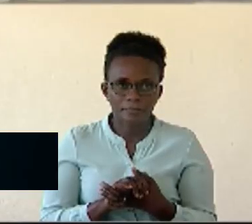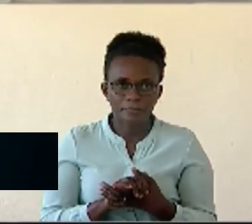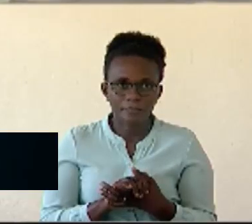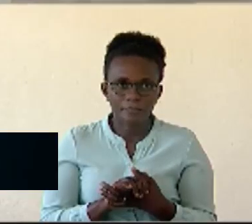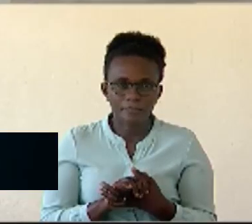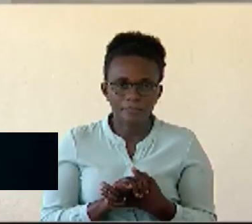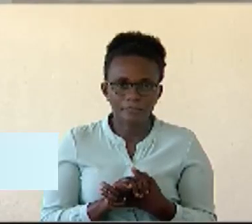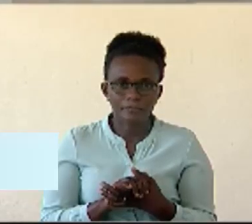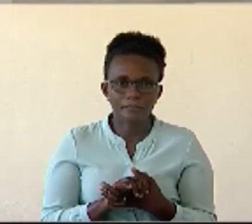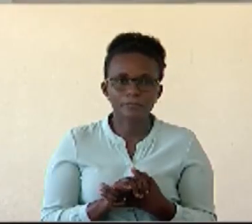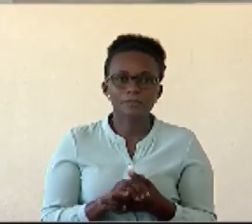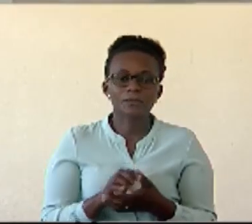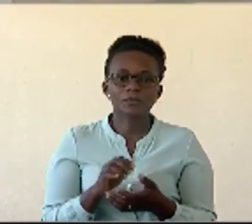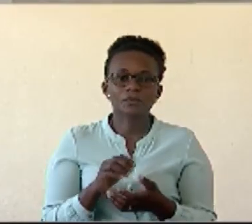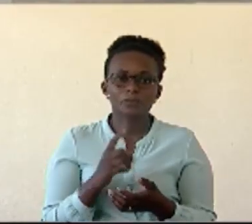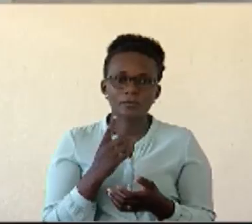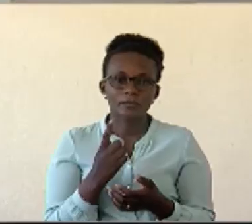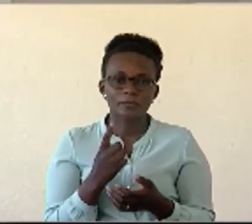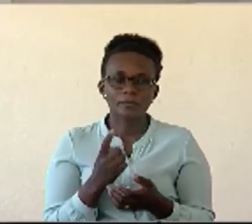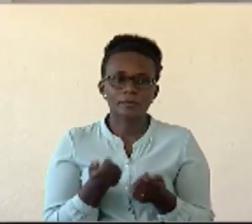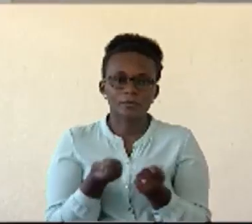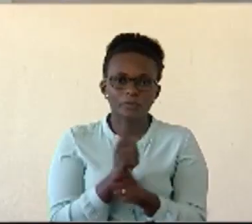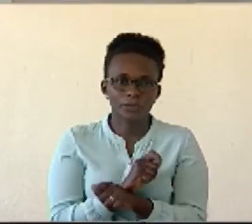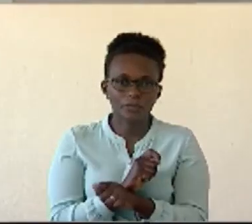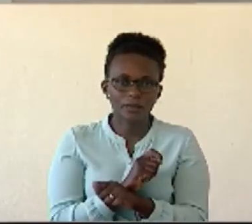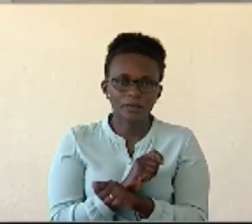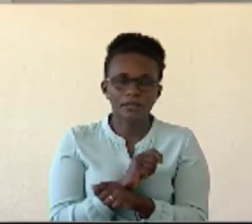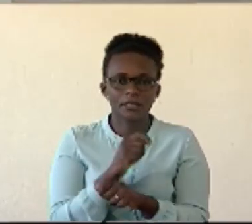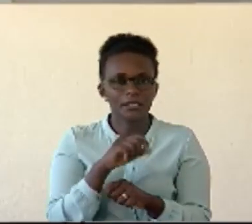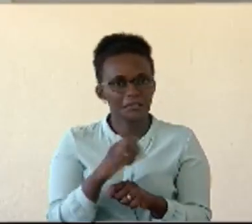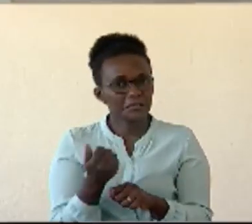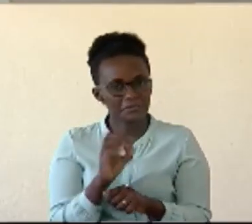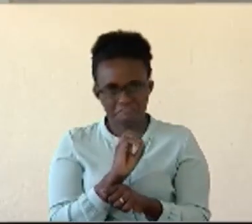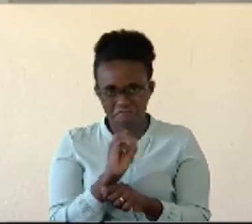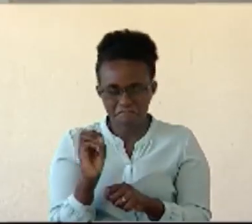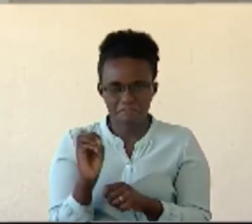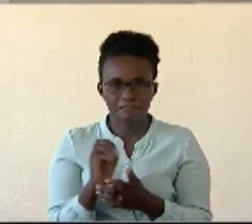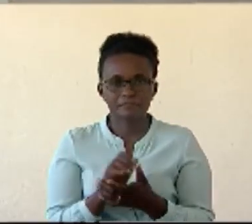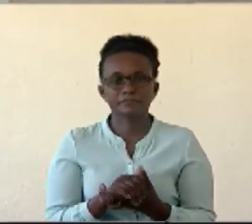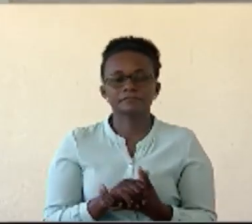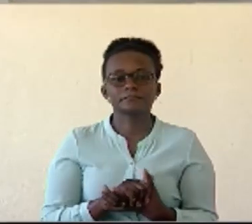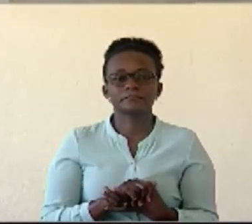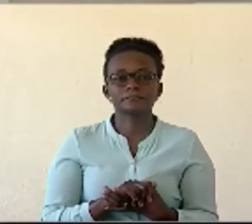coming here. And what could that one be? If you